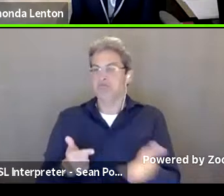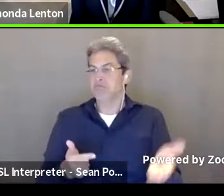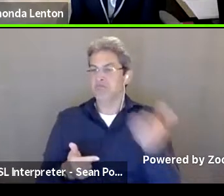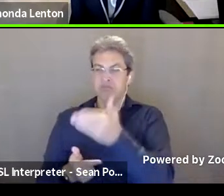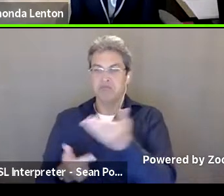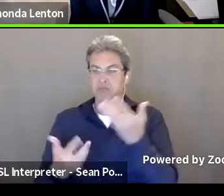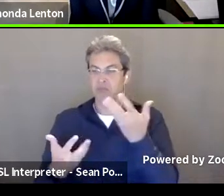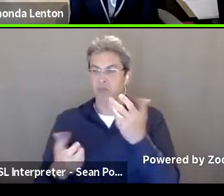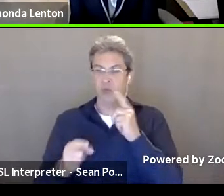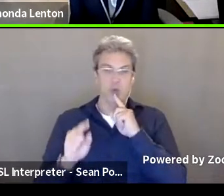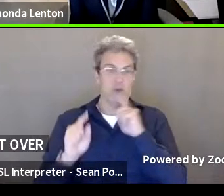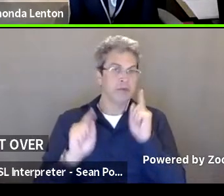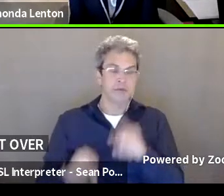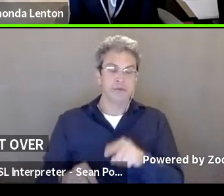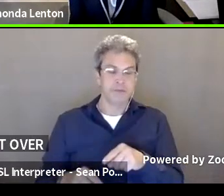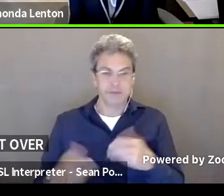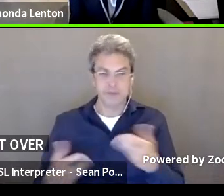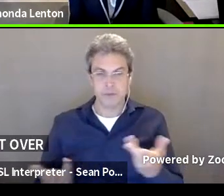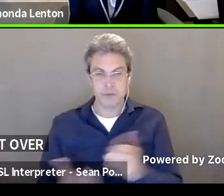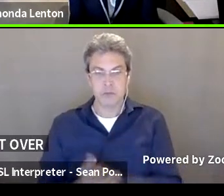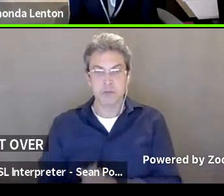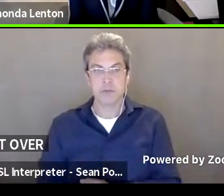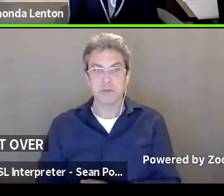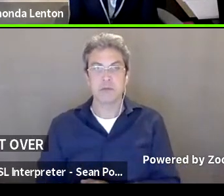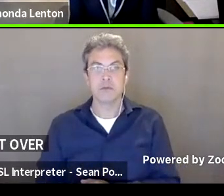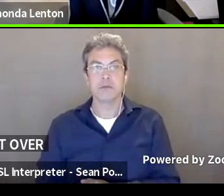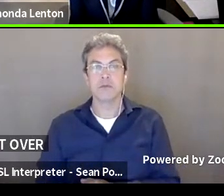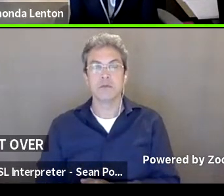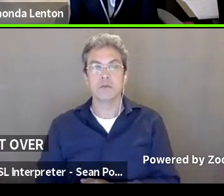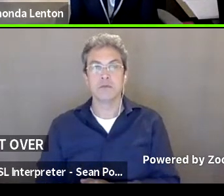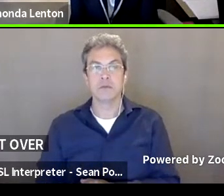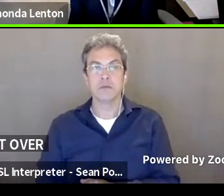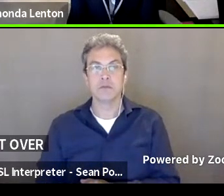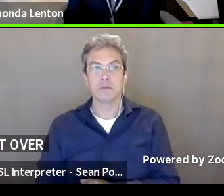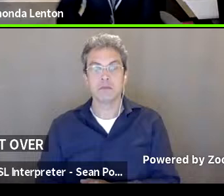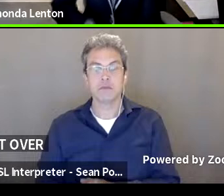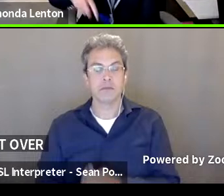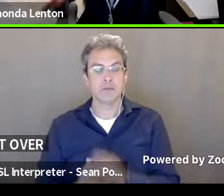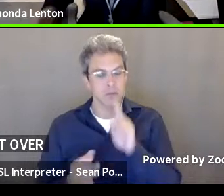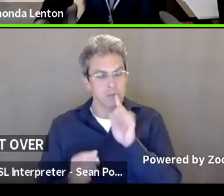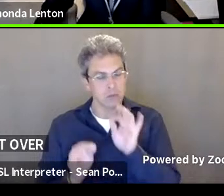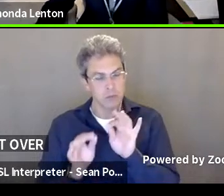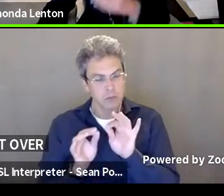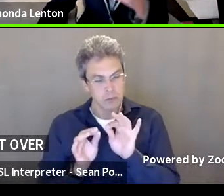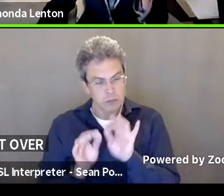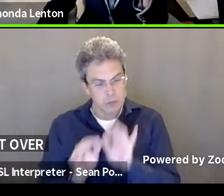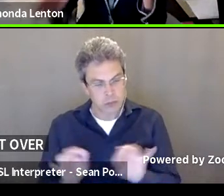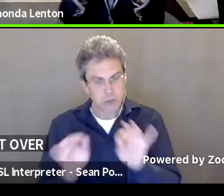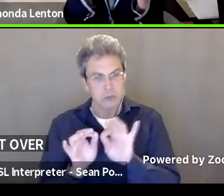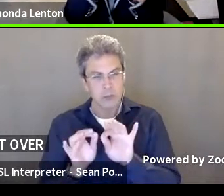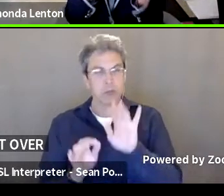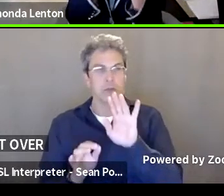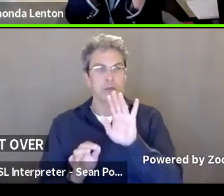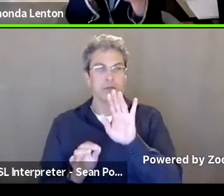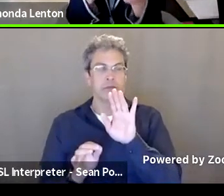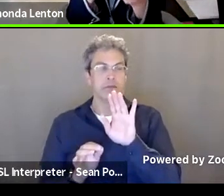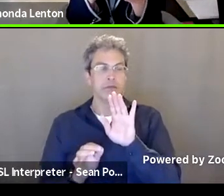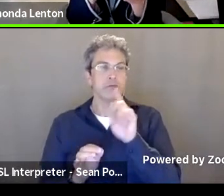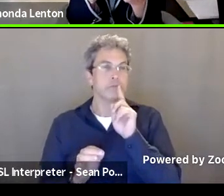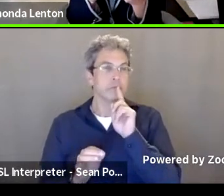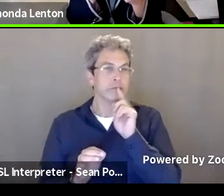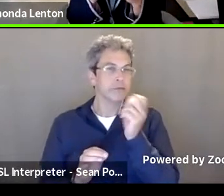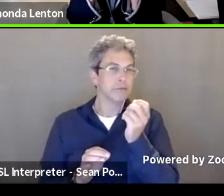here, to add. I think it's incredibly important because there's a couple of packed, really